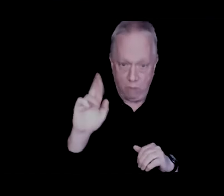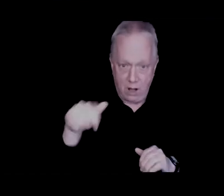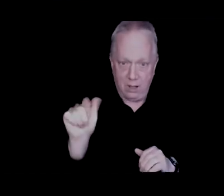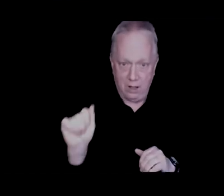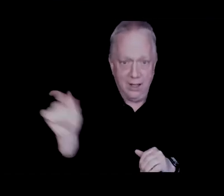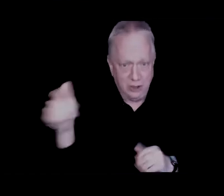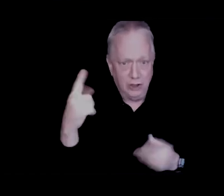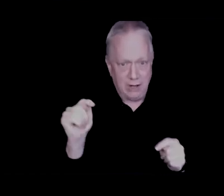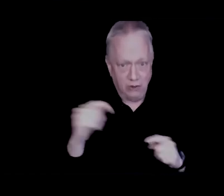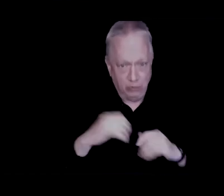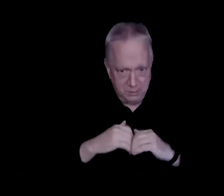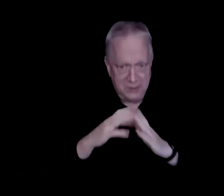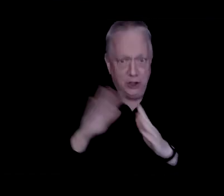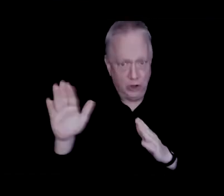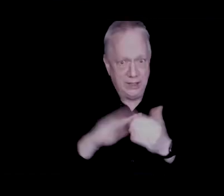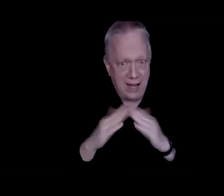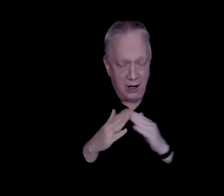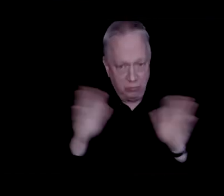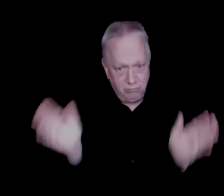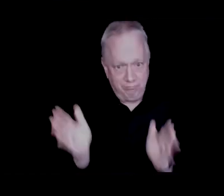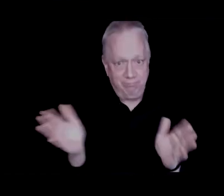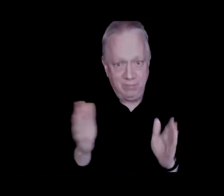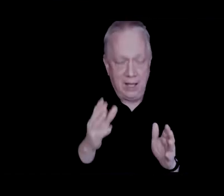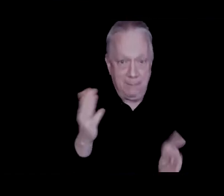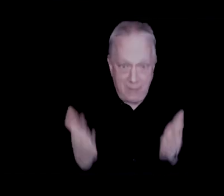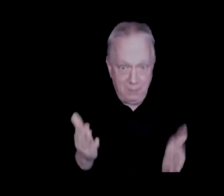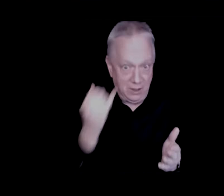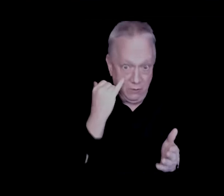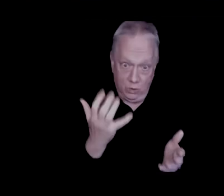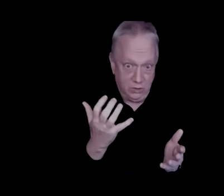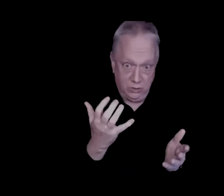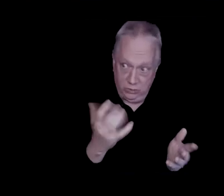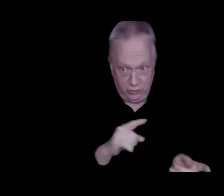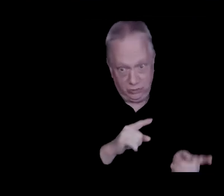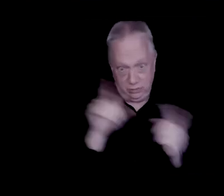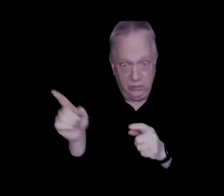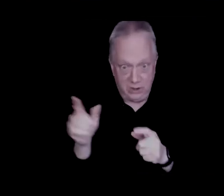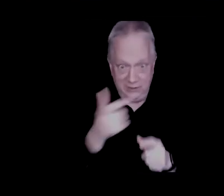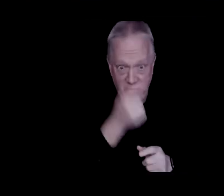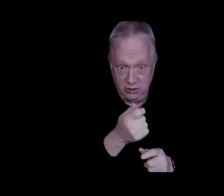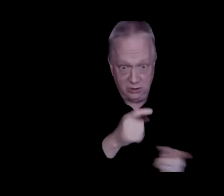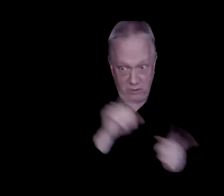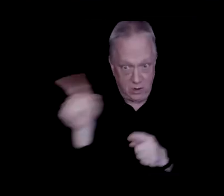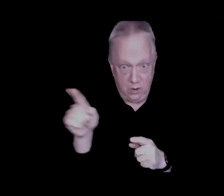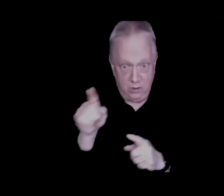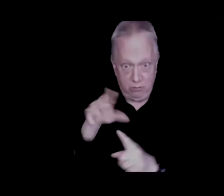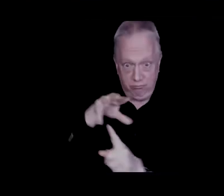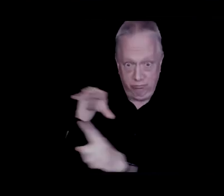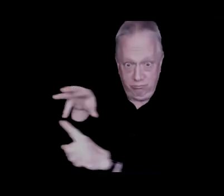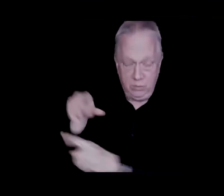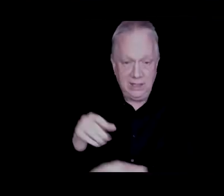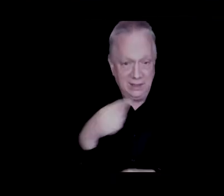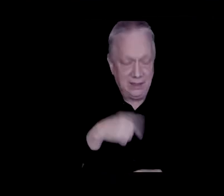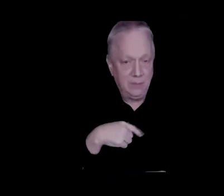she tried to rebuild her town. And maybe if you want, you should have interest of her." And he said to me